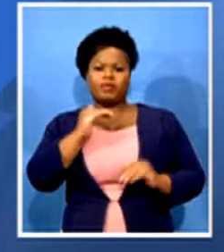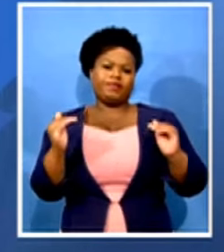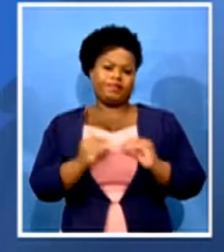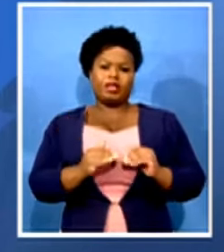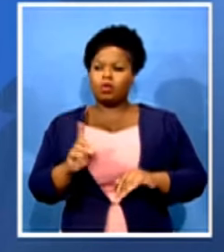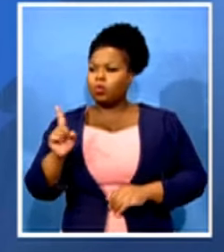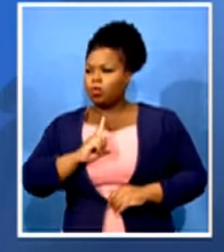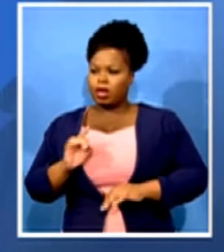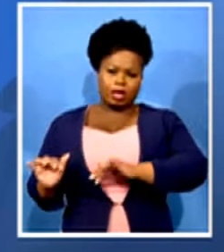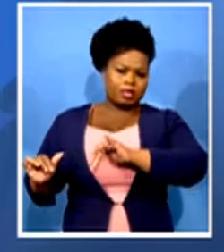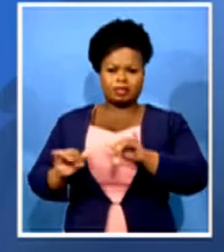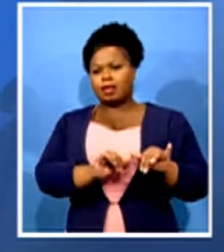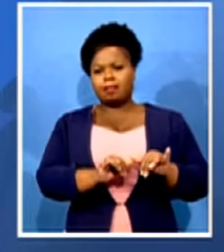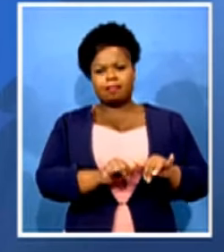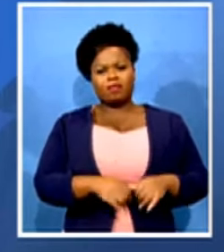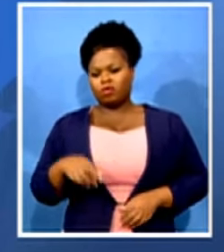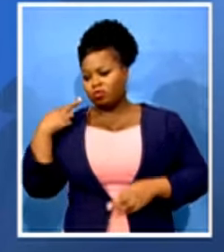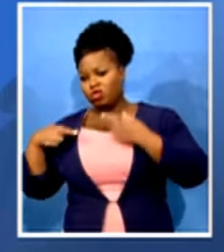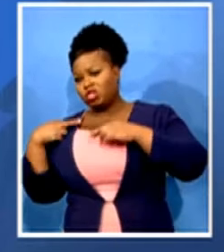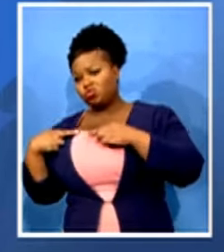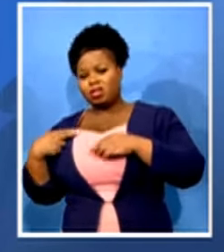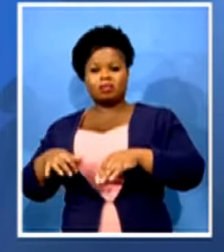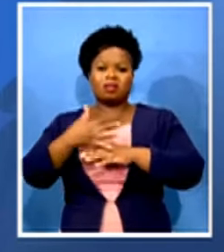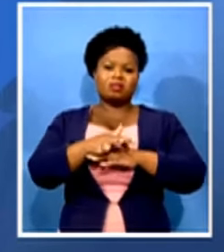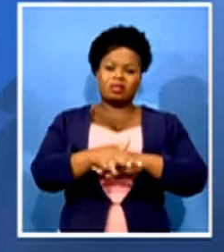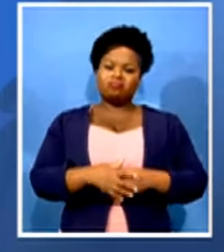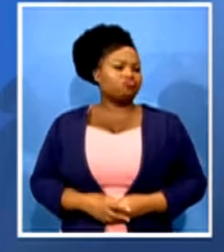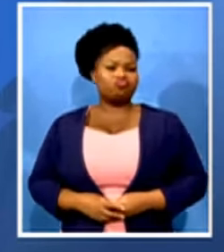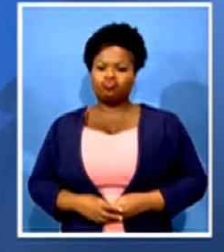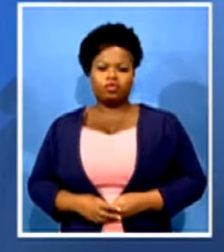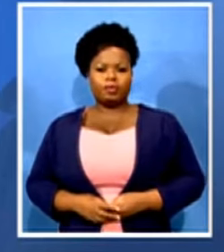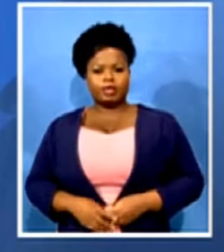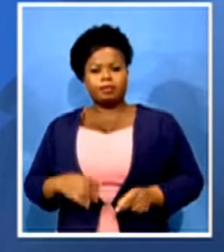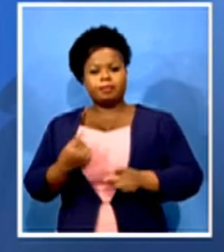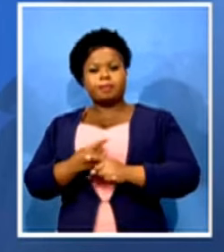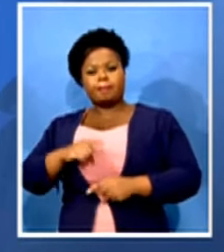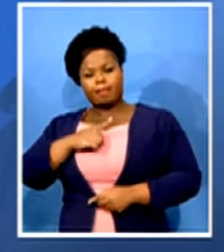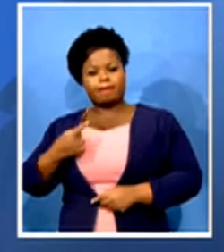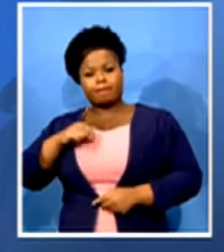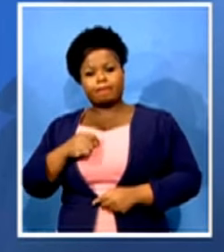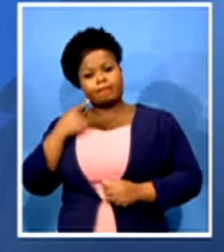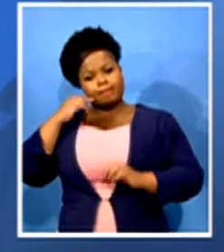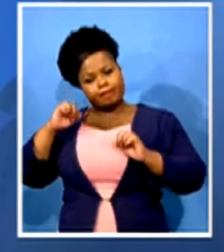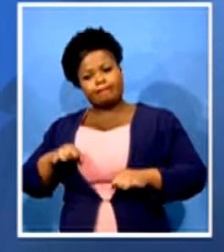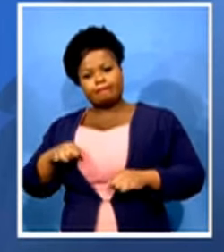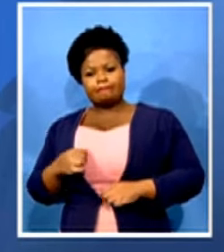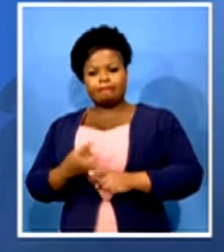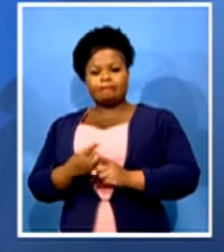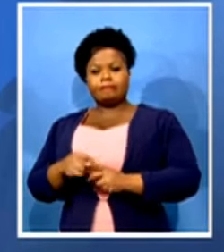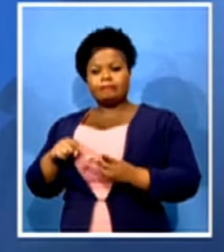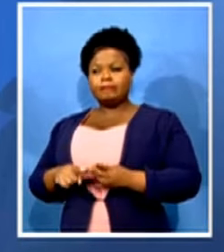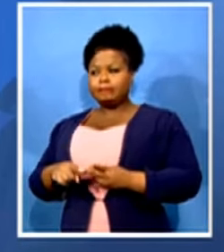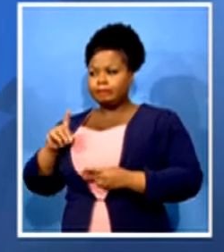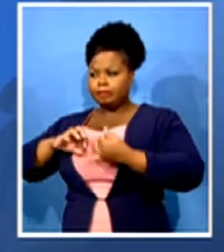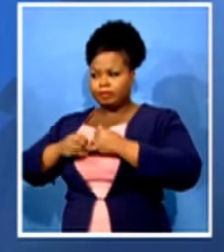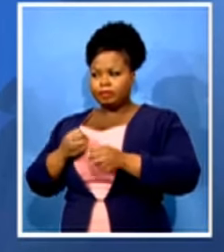making us take the brunt for it. You need to allow us to trade. We are able to responsibly administer alcohol. We are able to administer people's